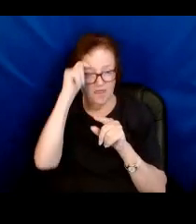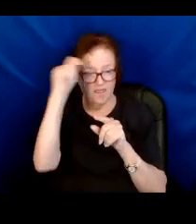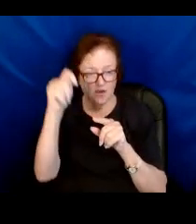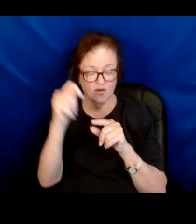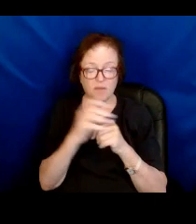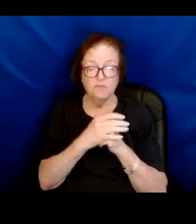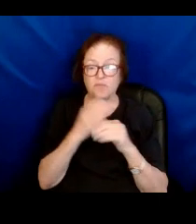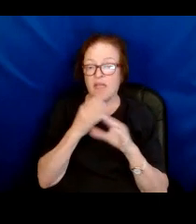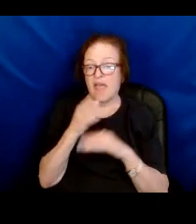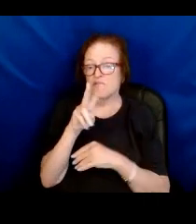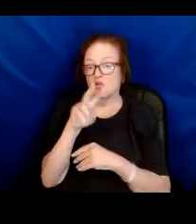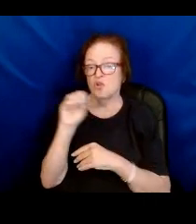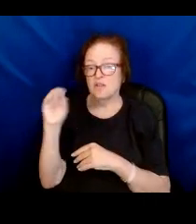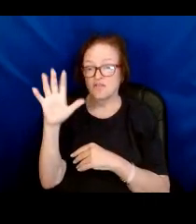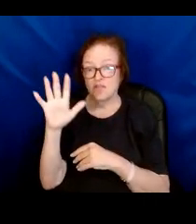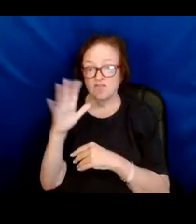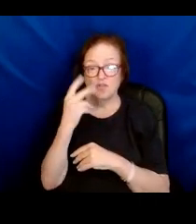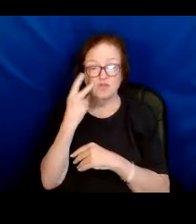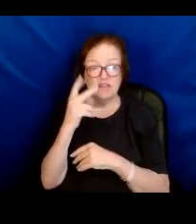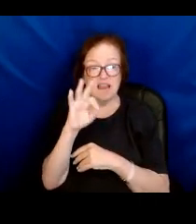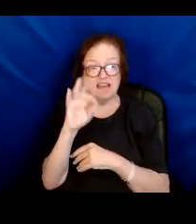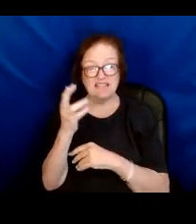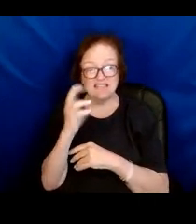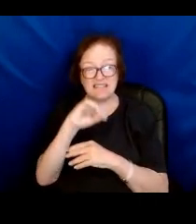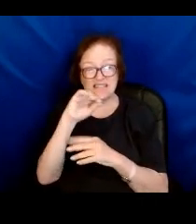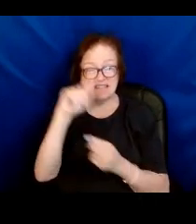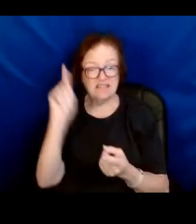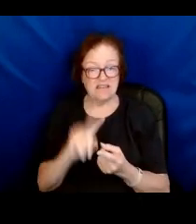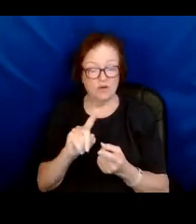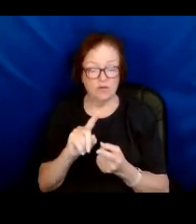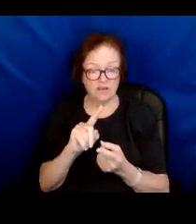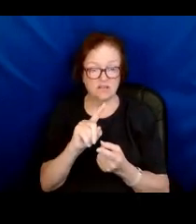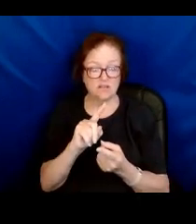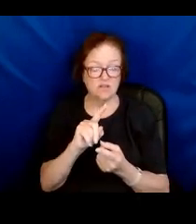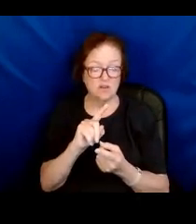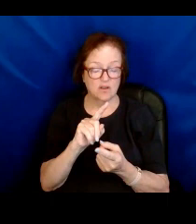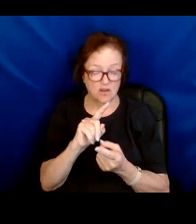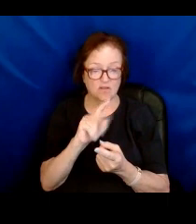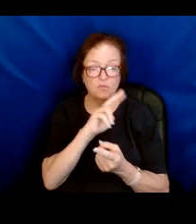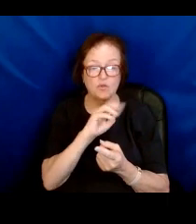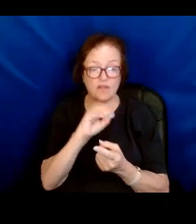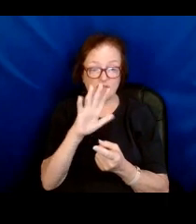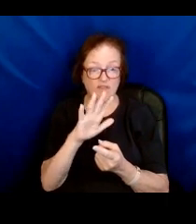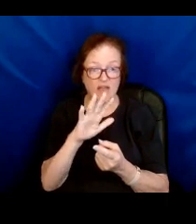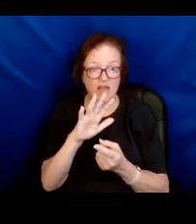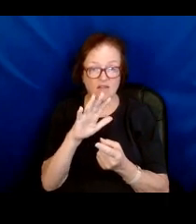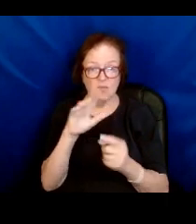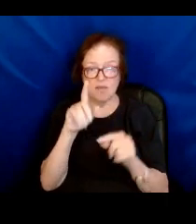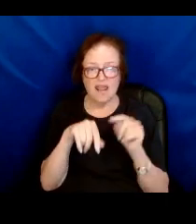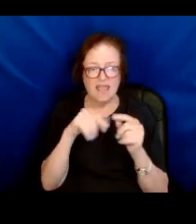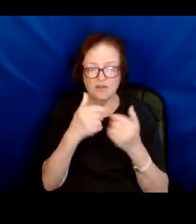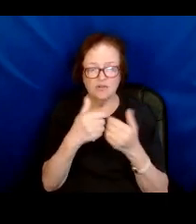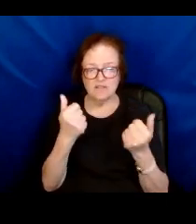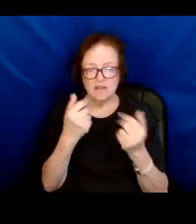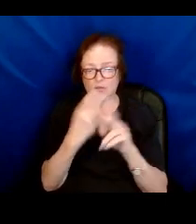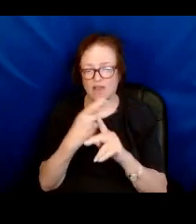So that's why you see the 96% decrease from 1970 to 2005. But I can't do a separate calculation